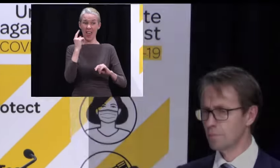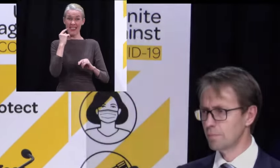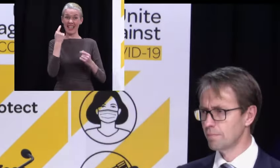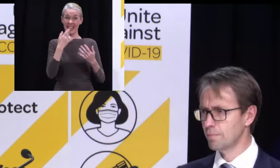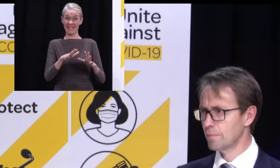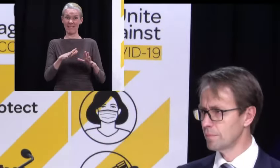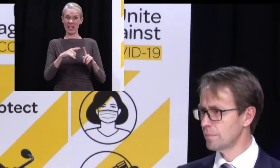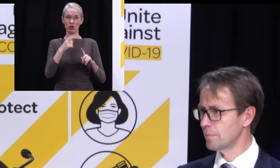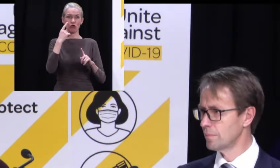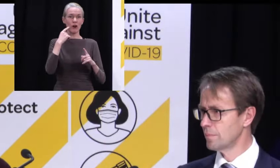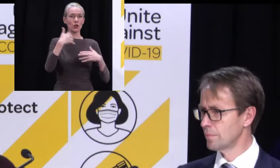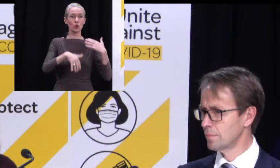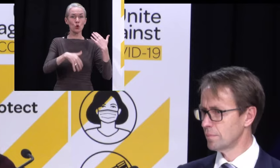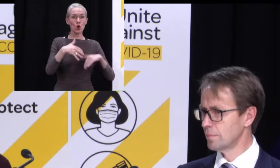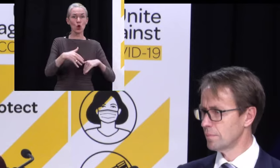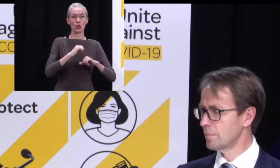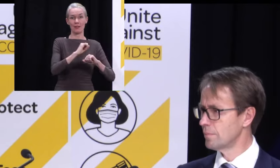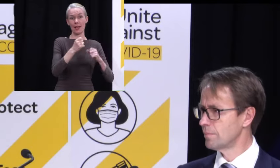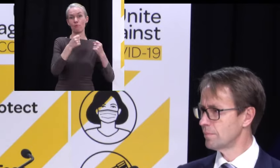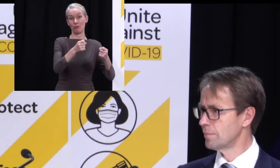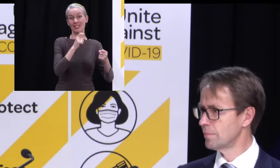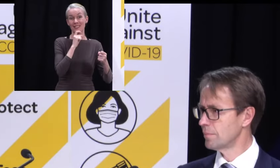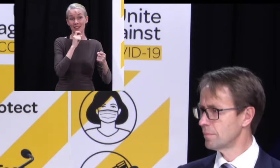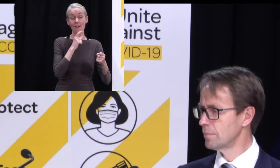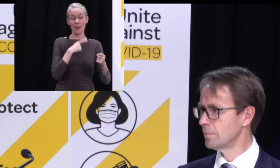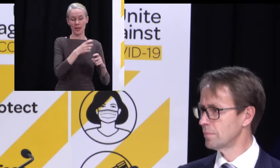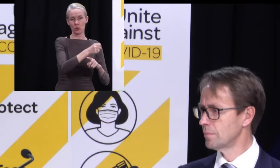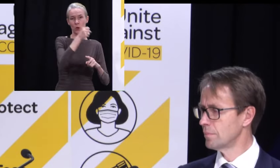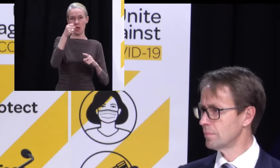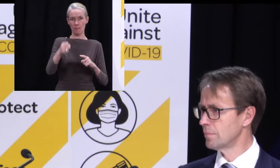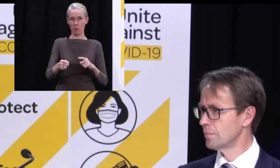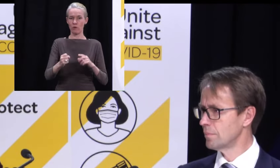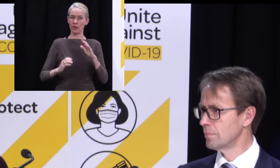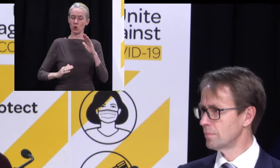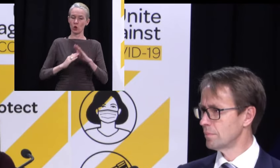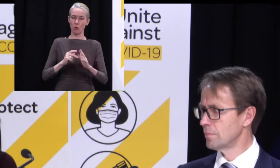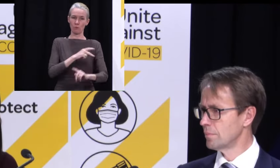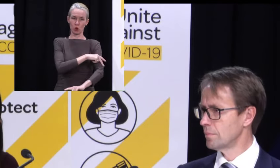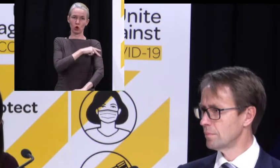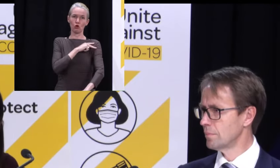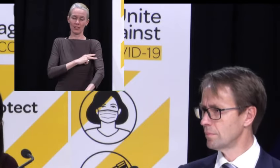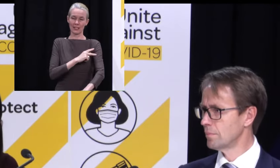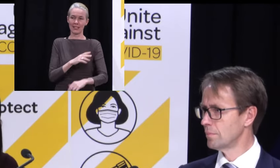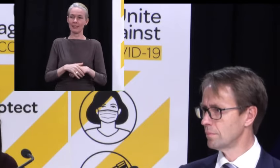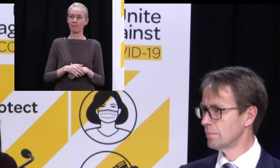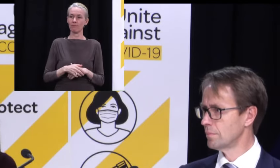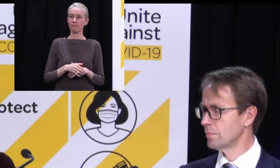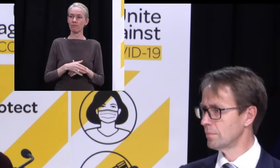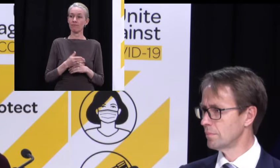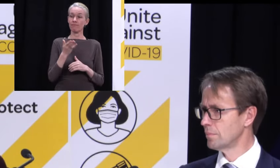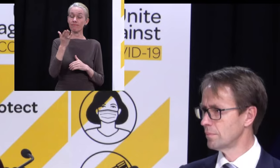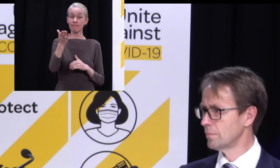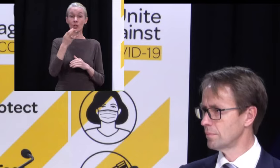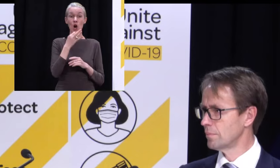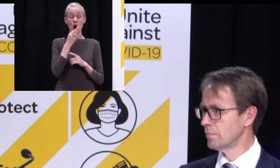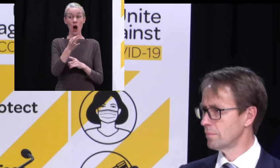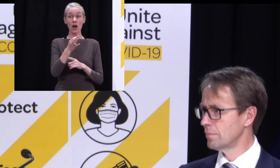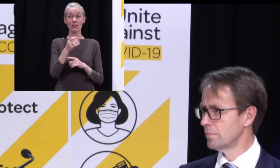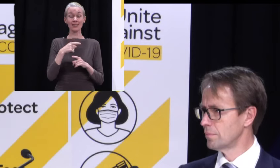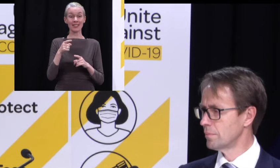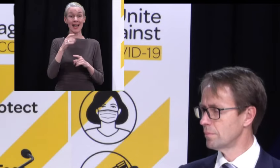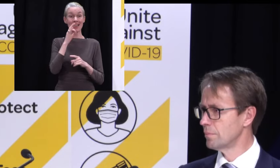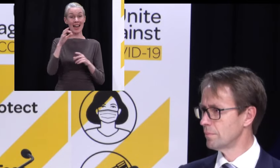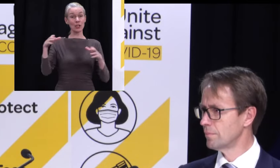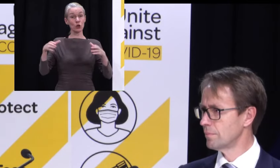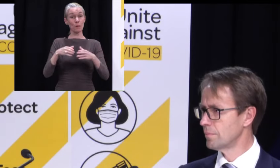Sorry, I think I did promise Jason, and then I'll come back to you, Toby. Yeah, just National's Judith Collins has said that the government and yourself have had